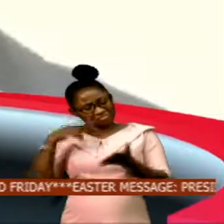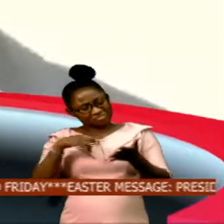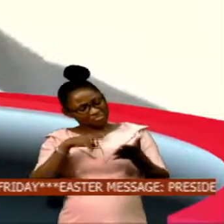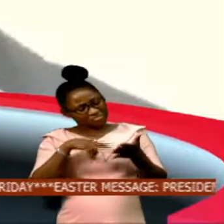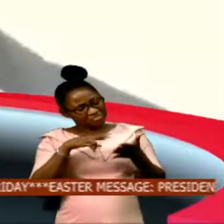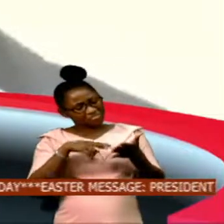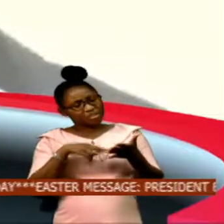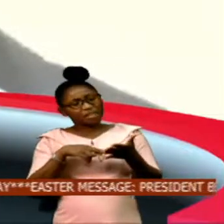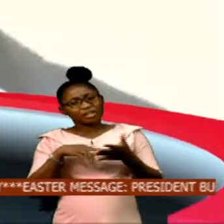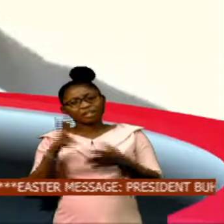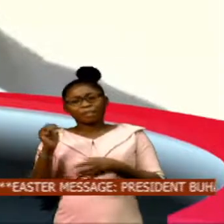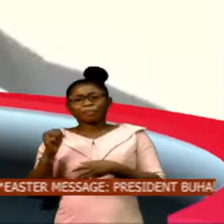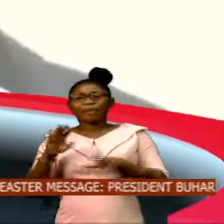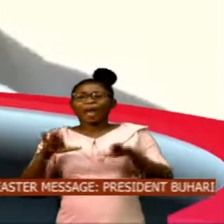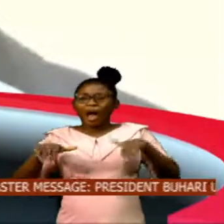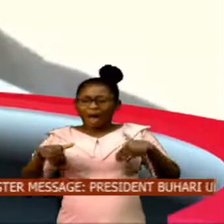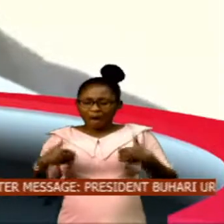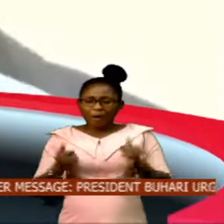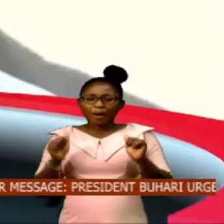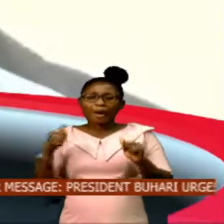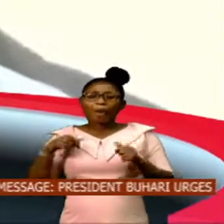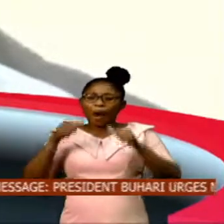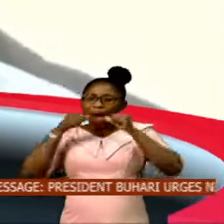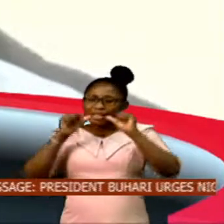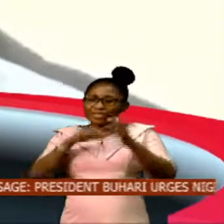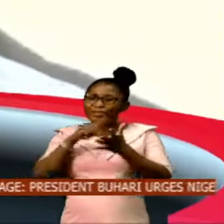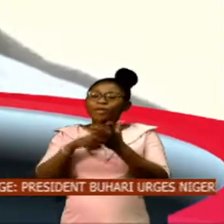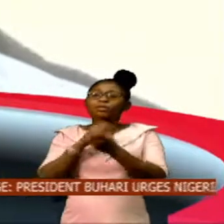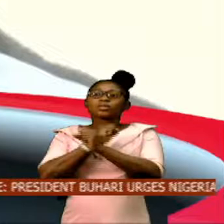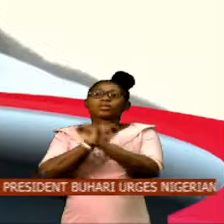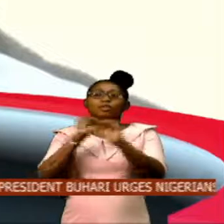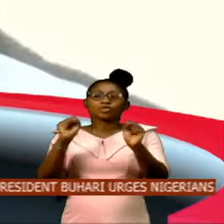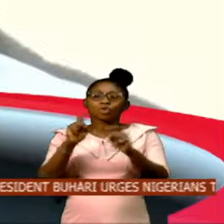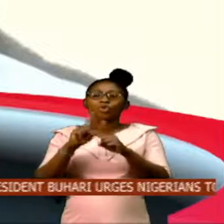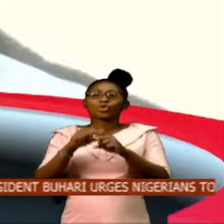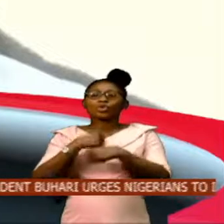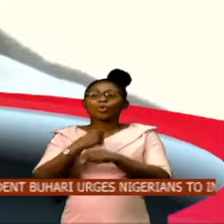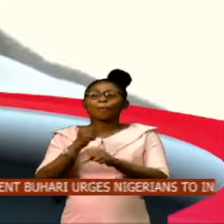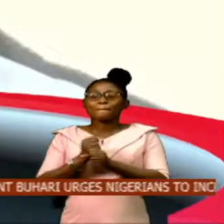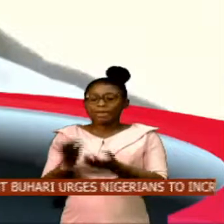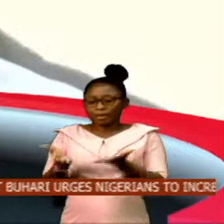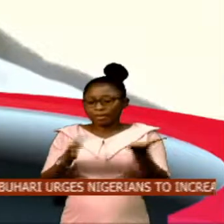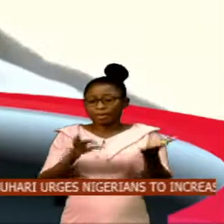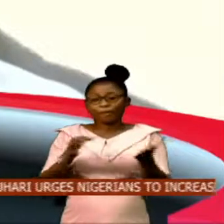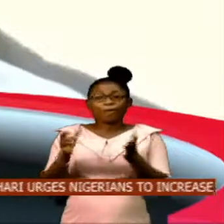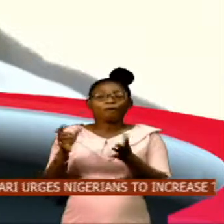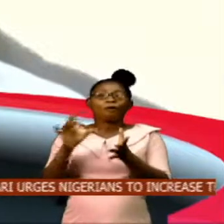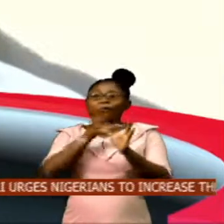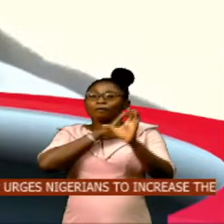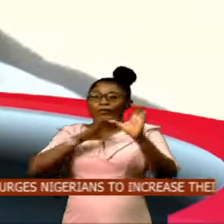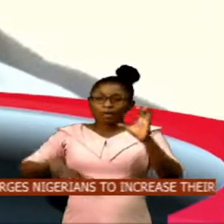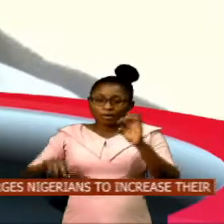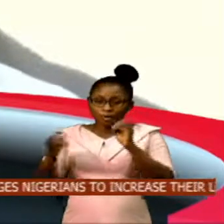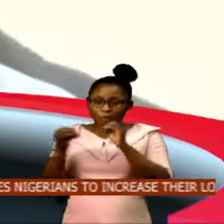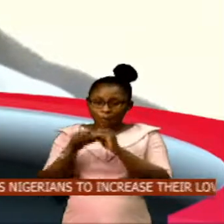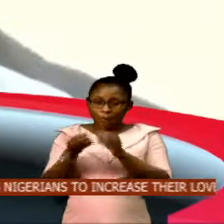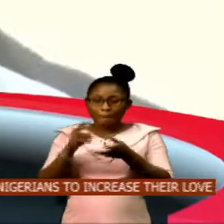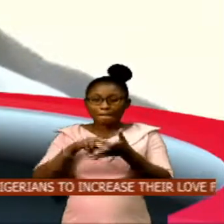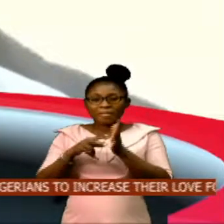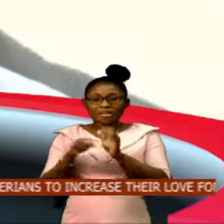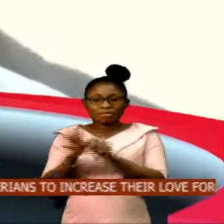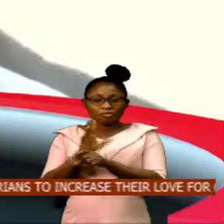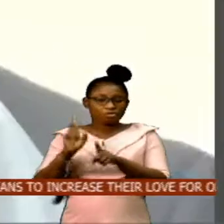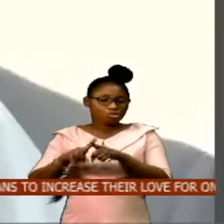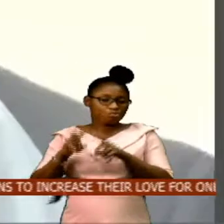them, how then do we achieve this salvation to make the death of Christ more meaningful to